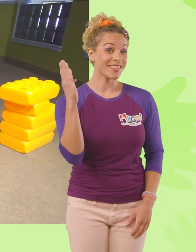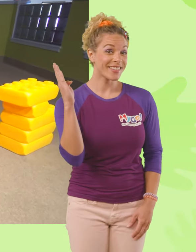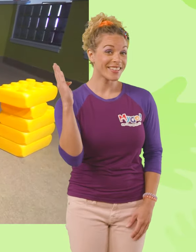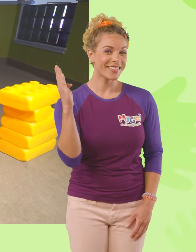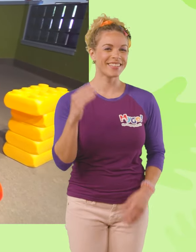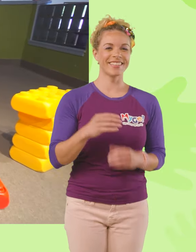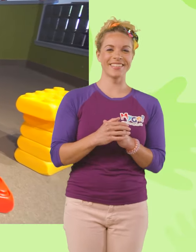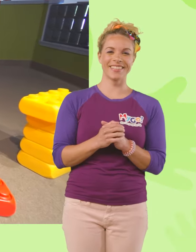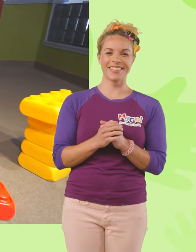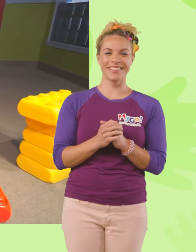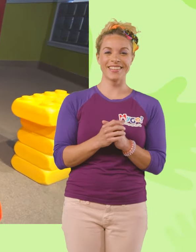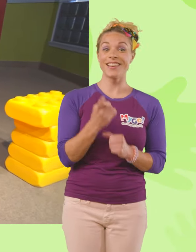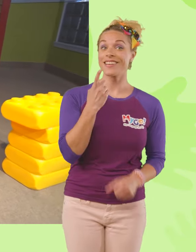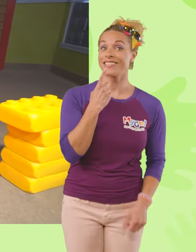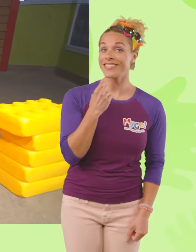blue,